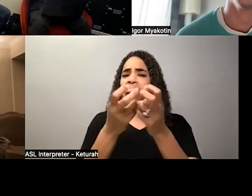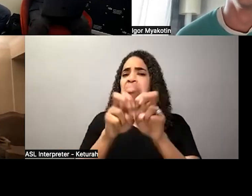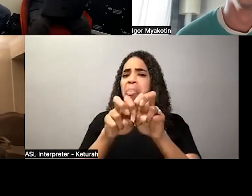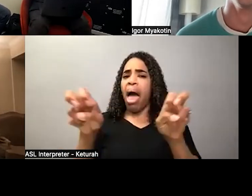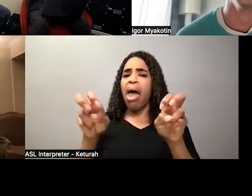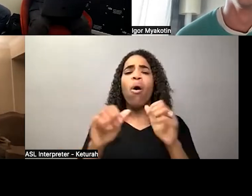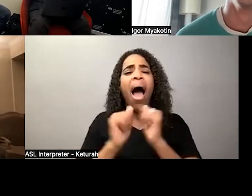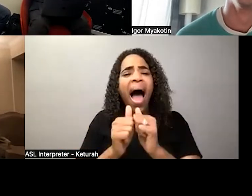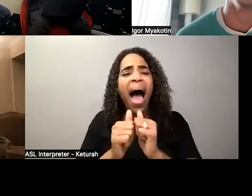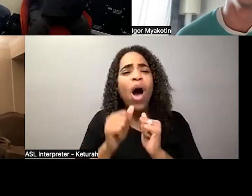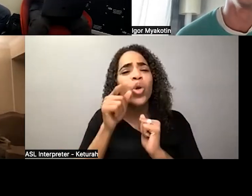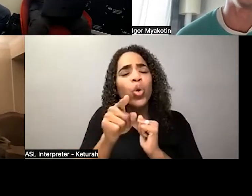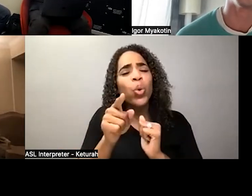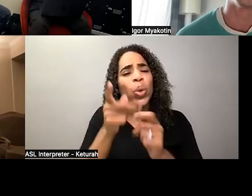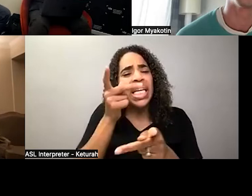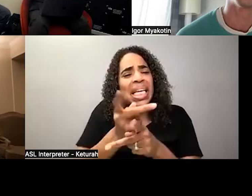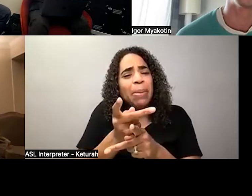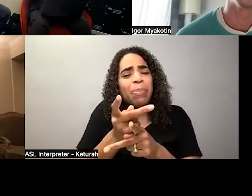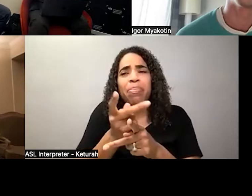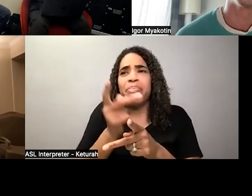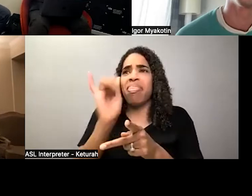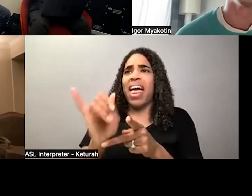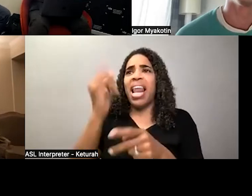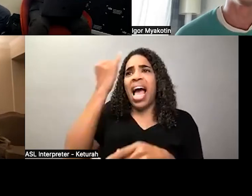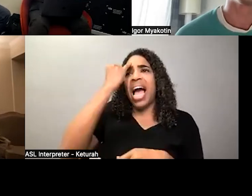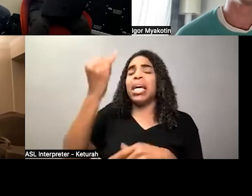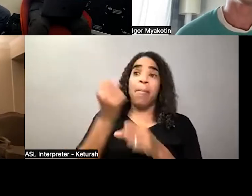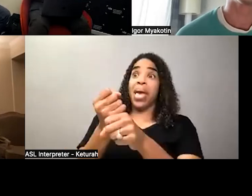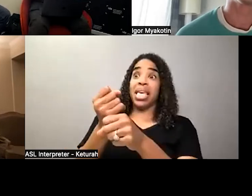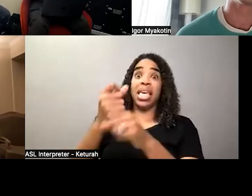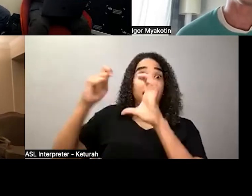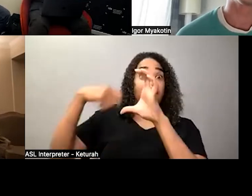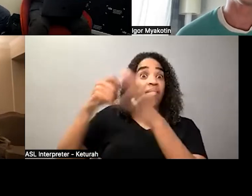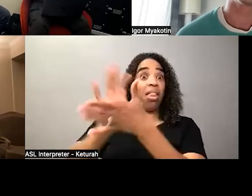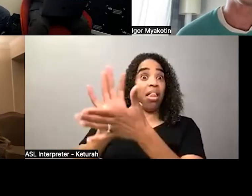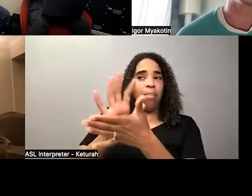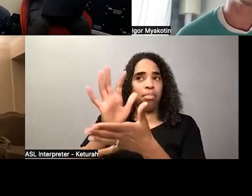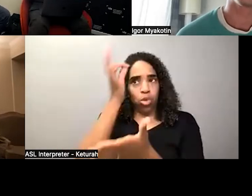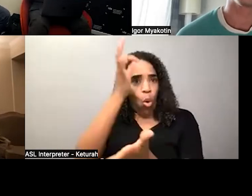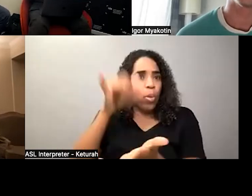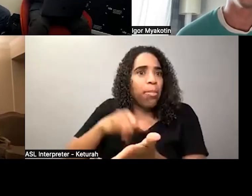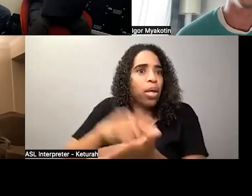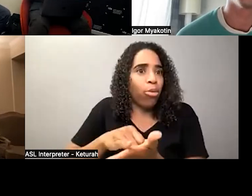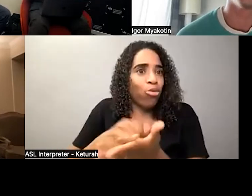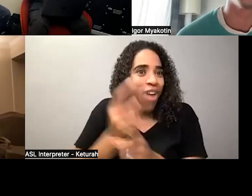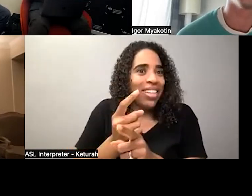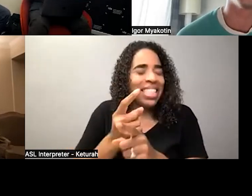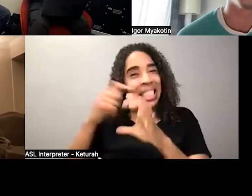making a film is almost an impossible task on its own. But then there is also the work